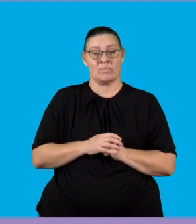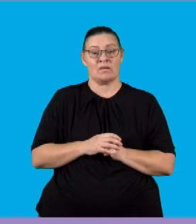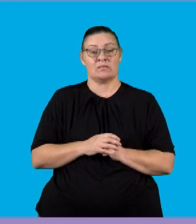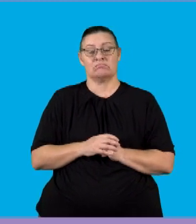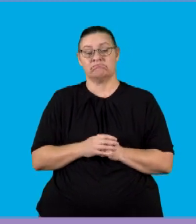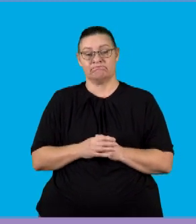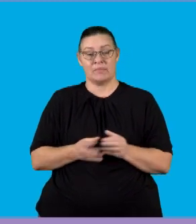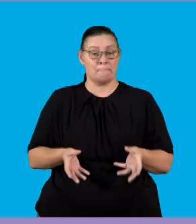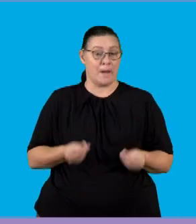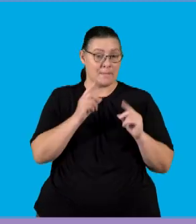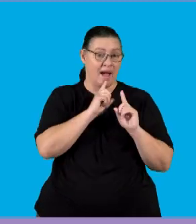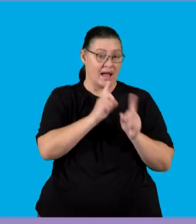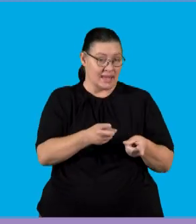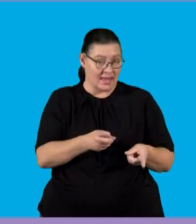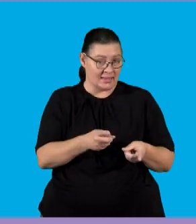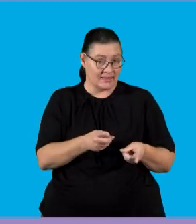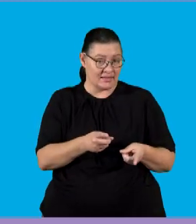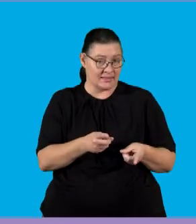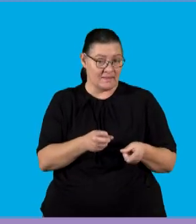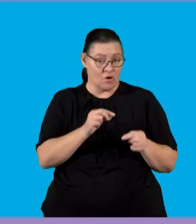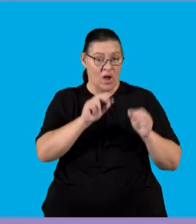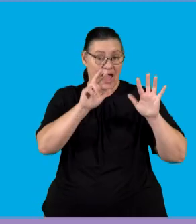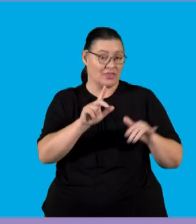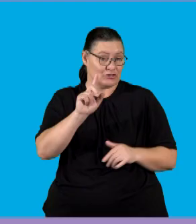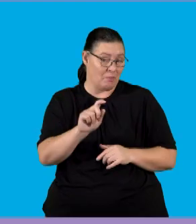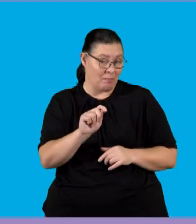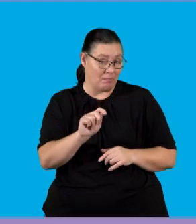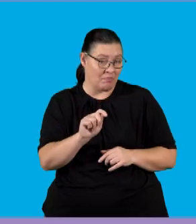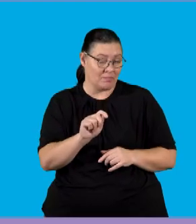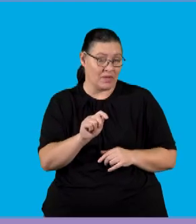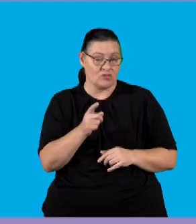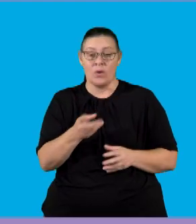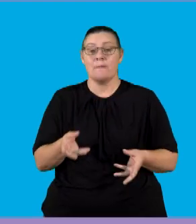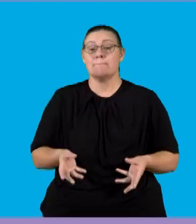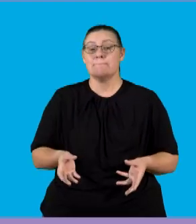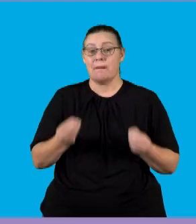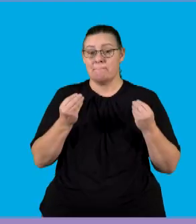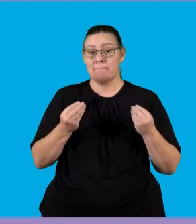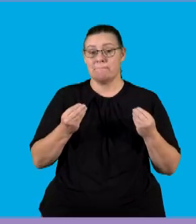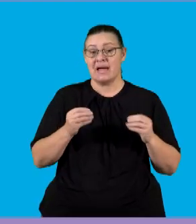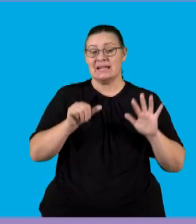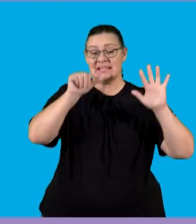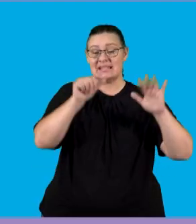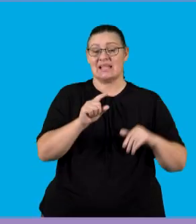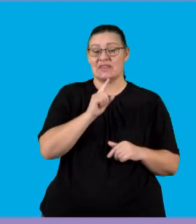Do you already have an answer for our 8th term? Well, if you are getting